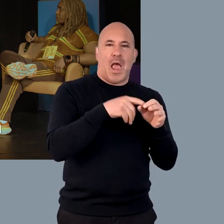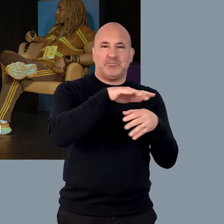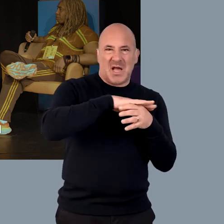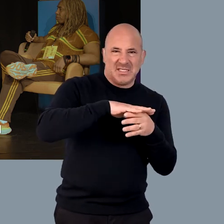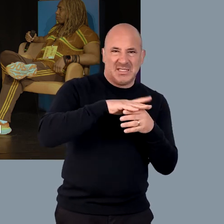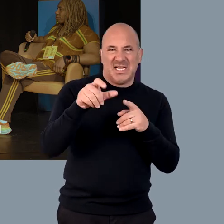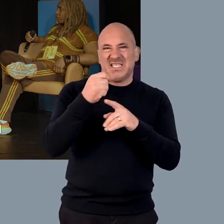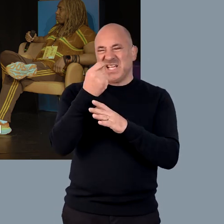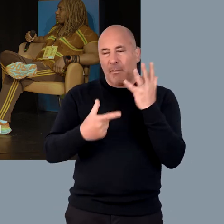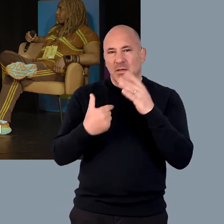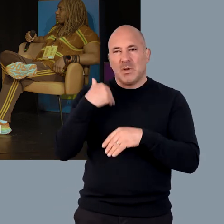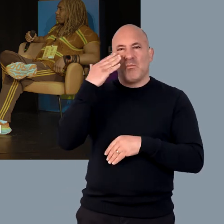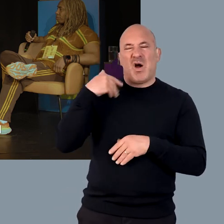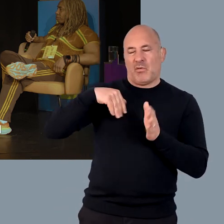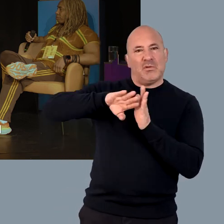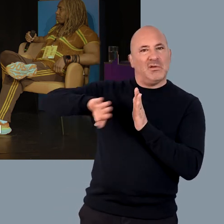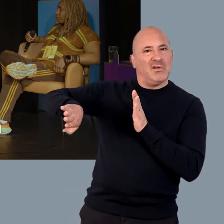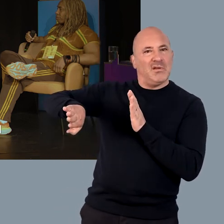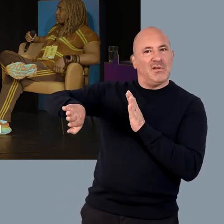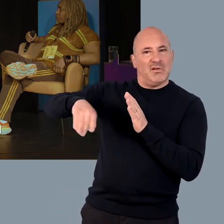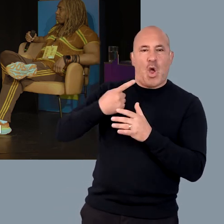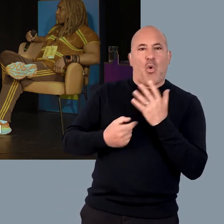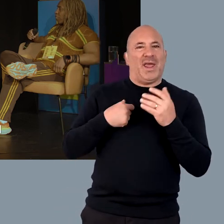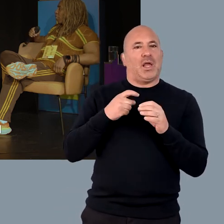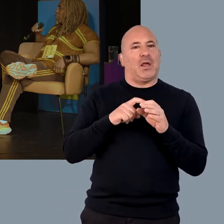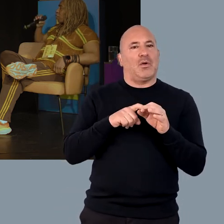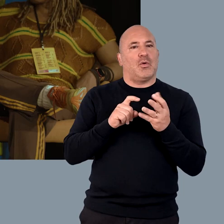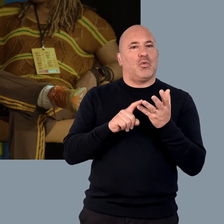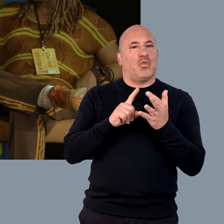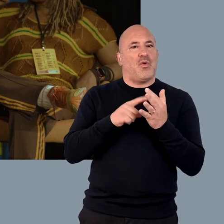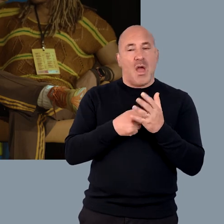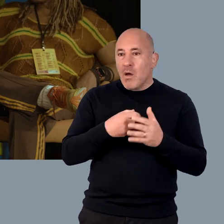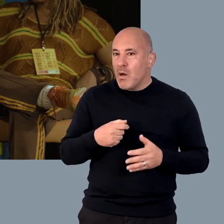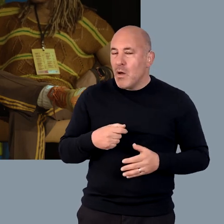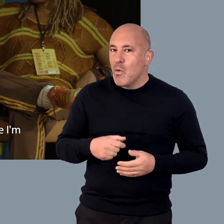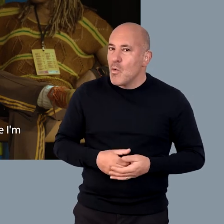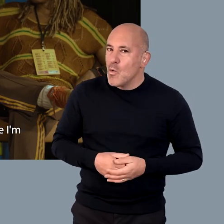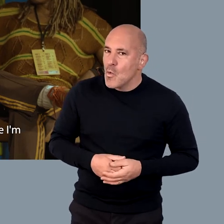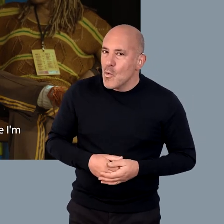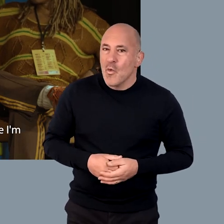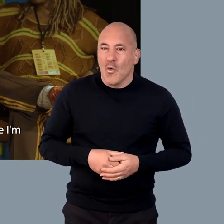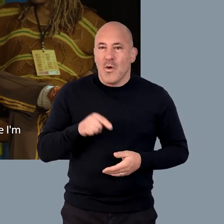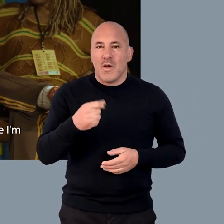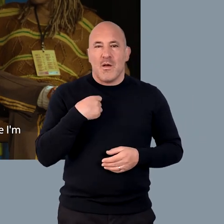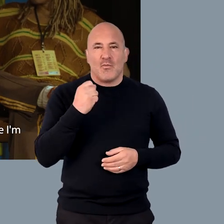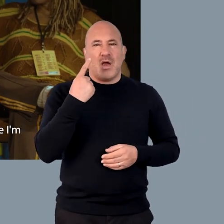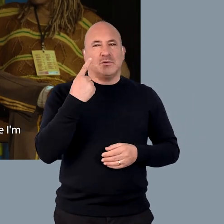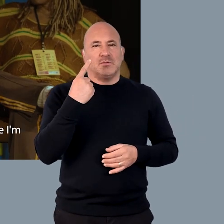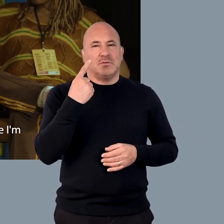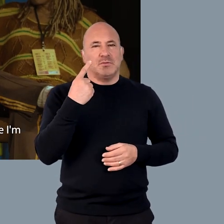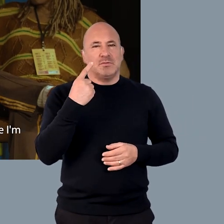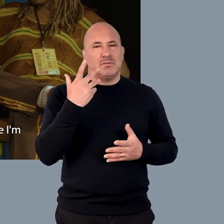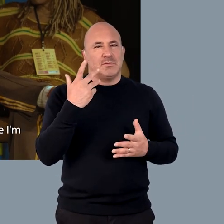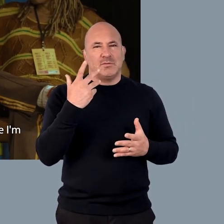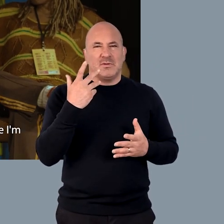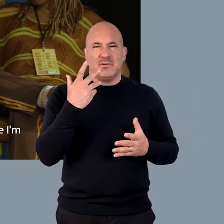queer spaces and leave the disabled and brown parts of myself elsewhere Oh, wow that and that moment when you start to realize oh,